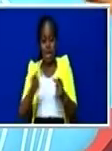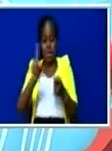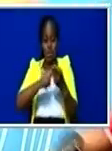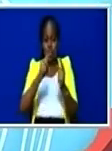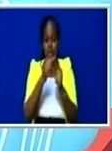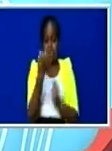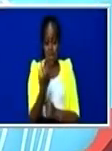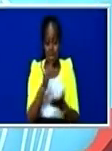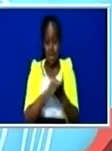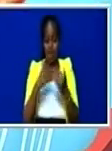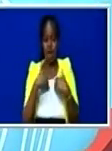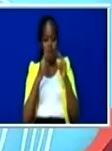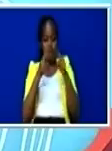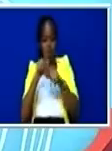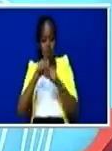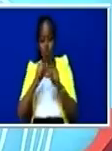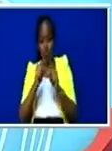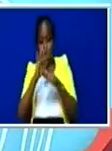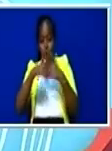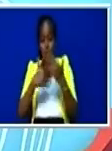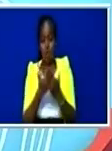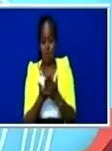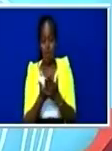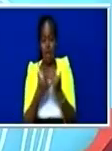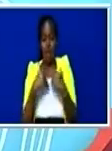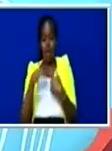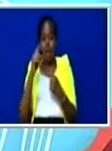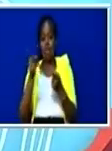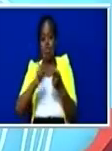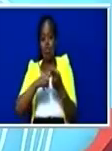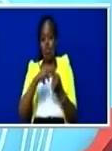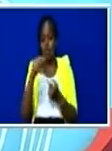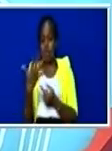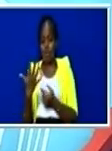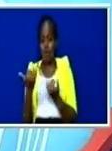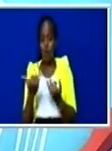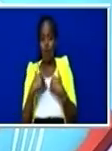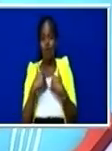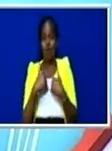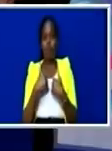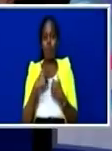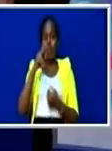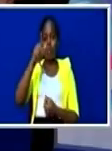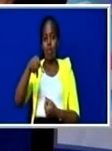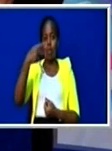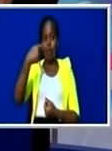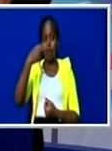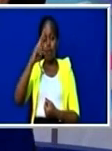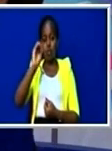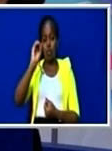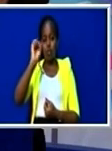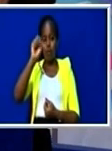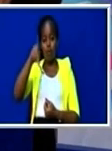addition each to cut the 3, across. yeah. In addition to the 3, they have other additional elements. So we have phosphorus, for example, is an